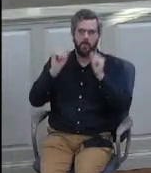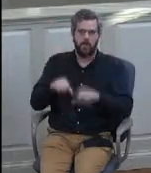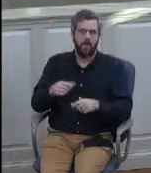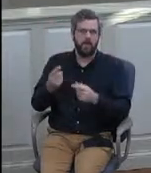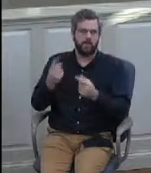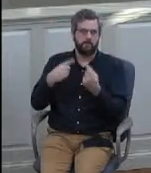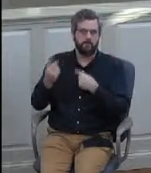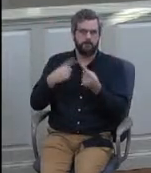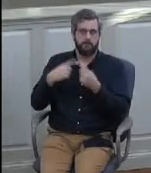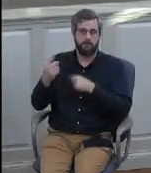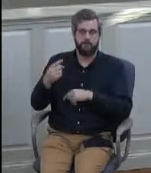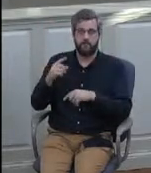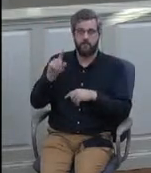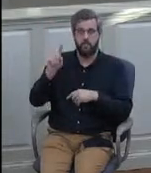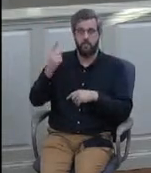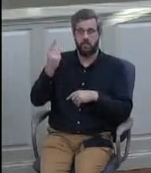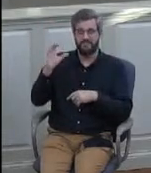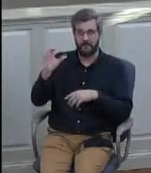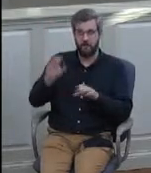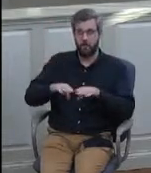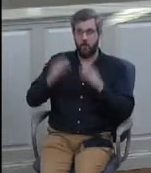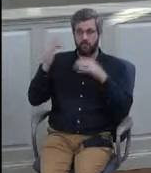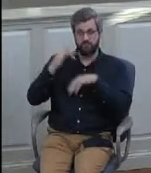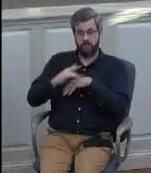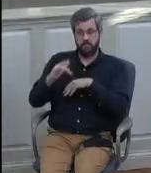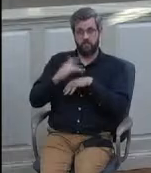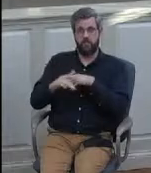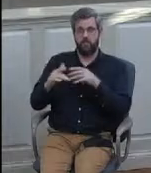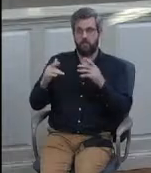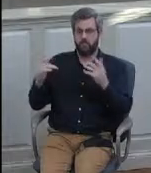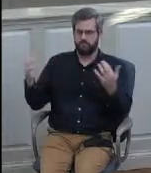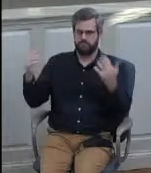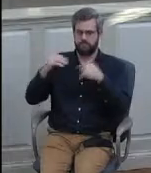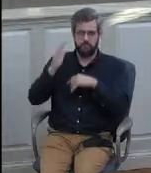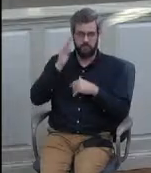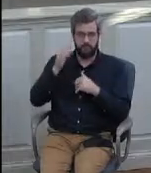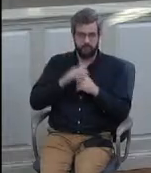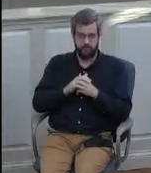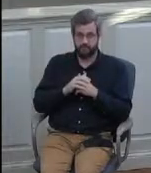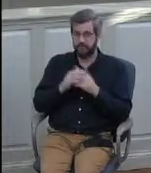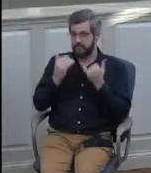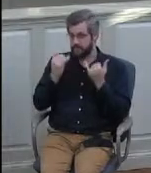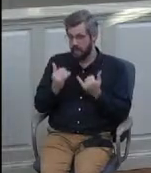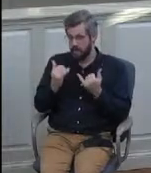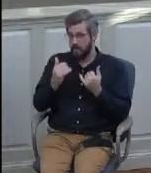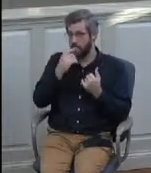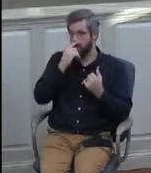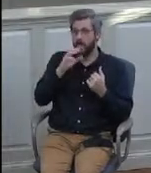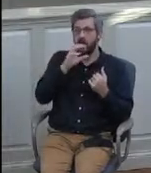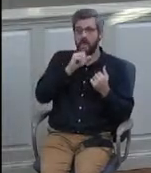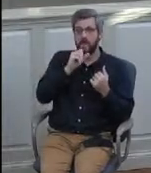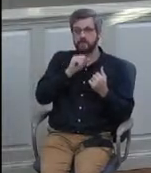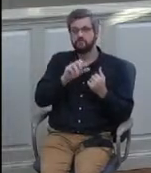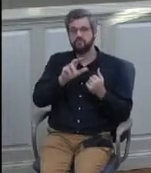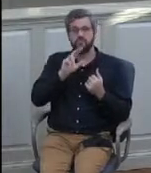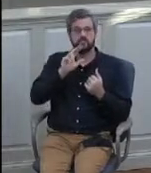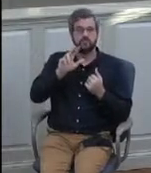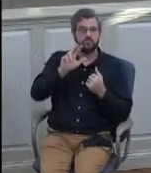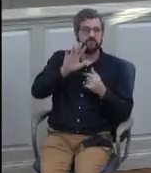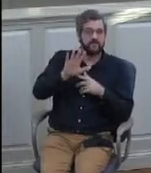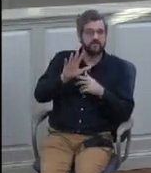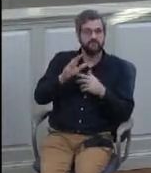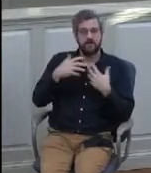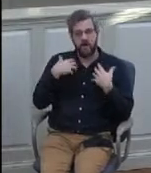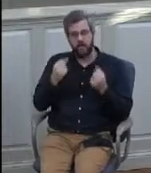once that happens is when it really starts opening up. Now, when do health healthy 35-year-olds, you